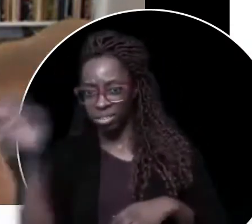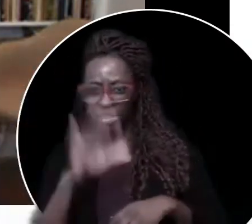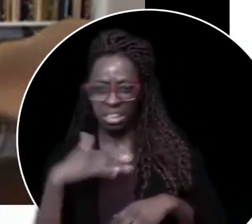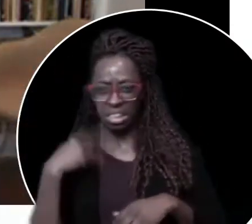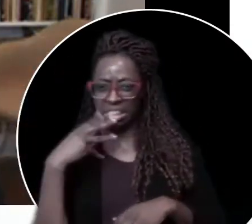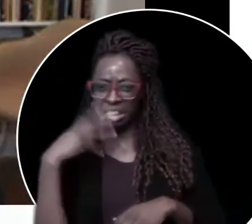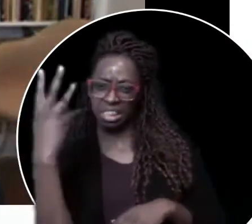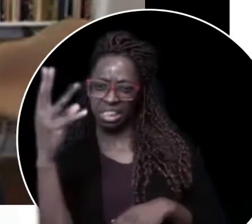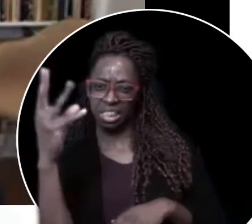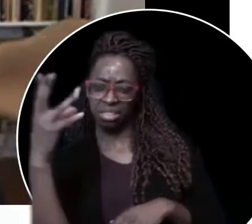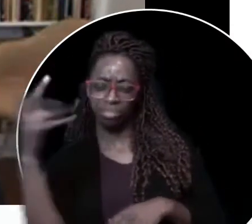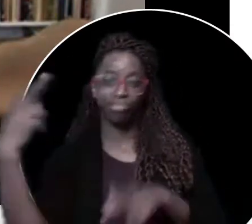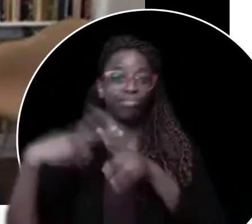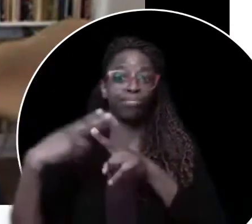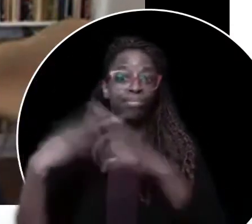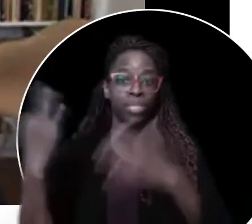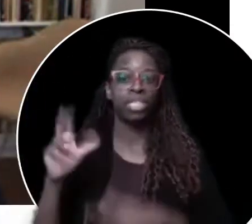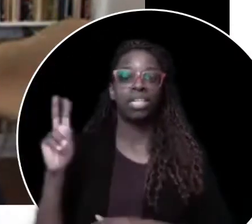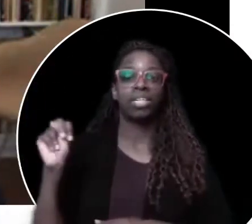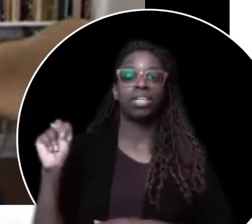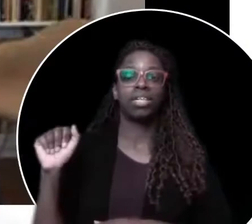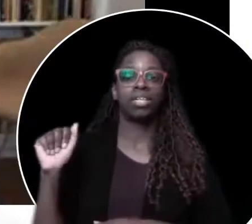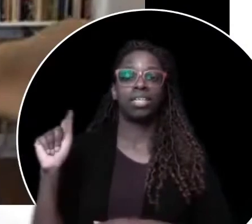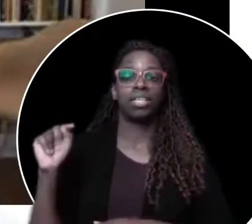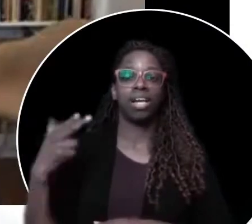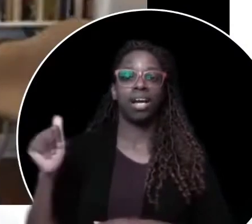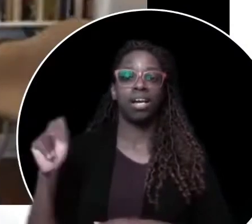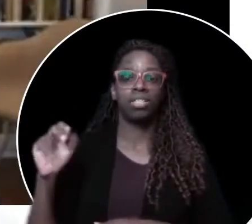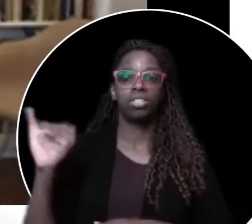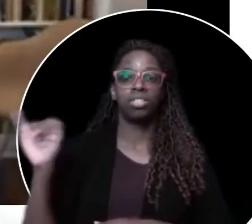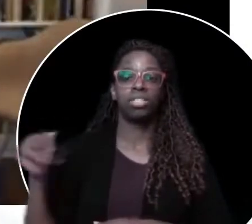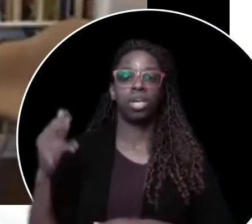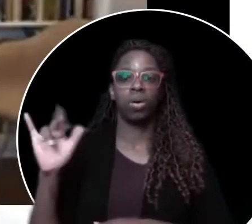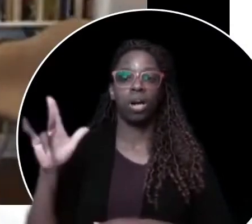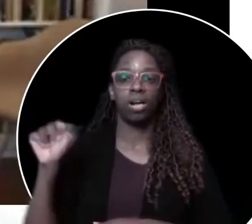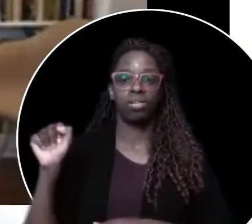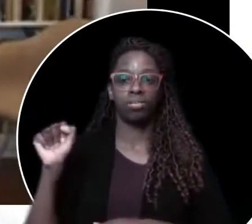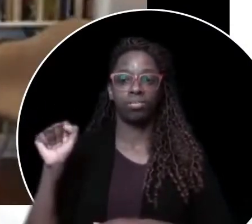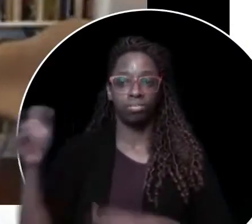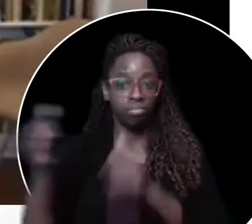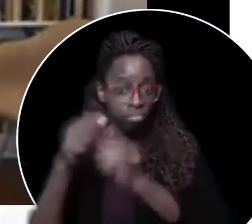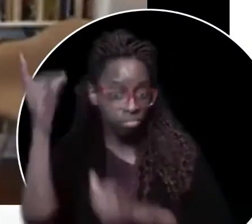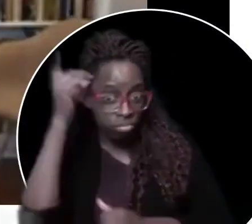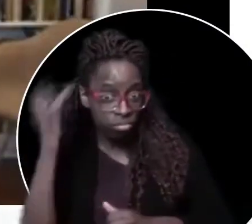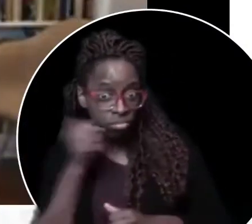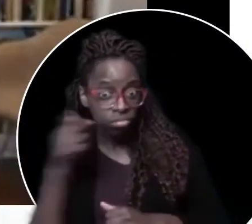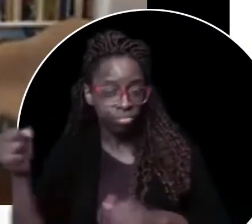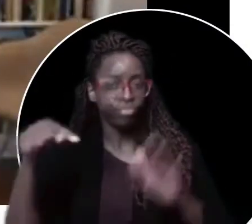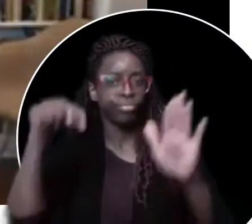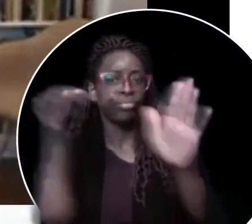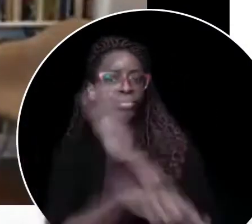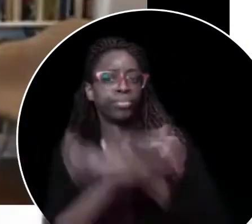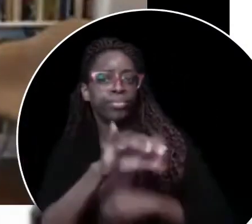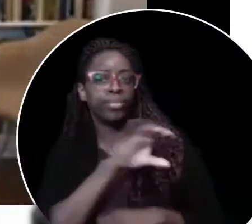in Soweto not long ago. And so they're dealing